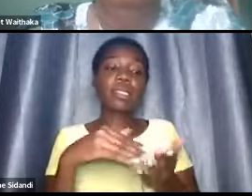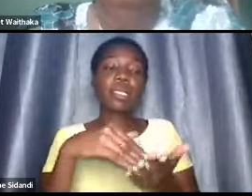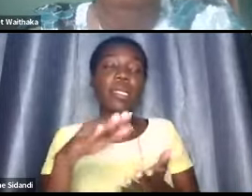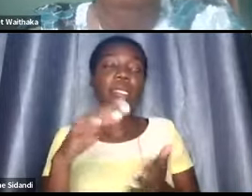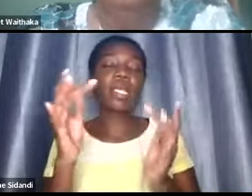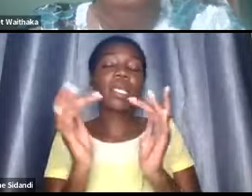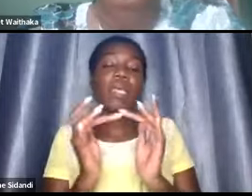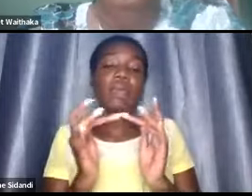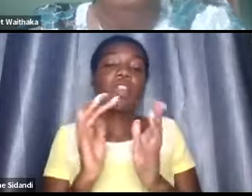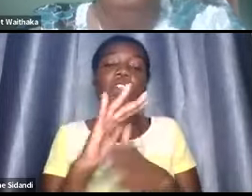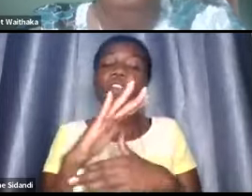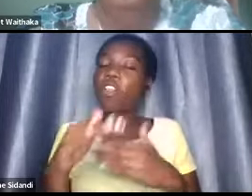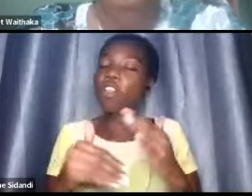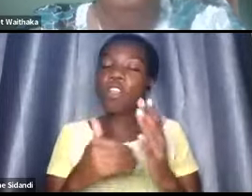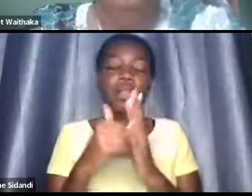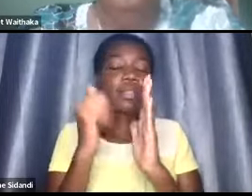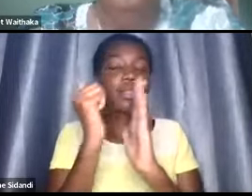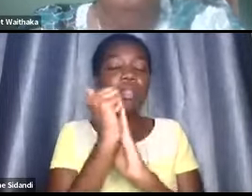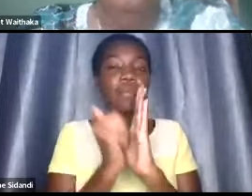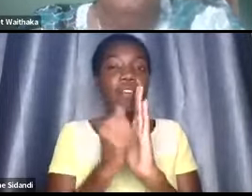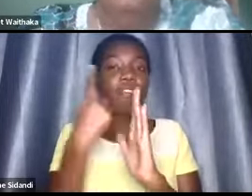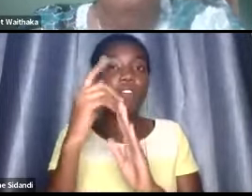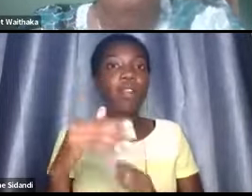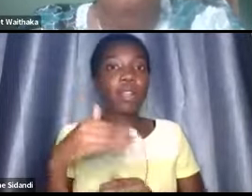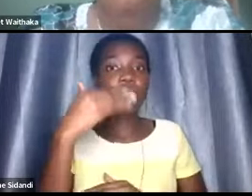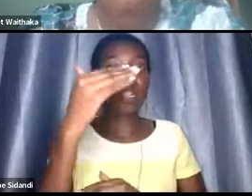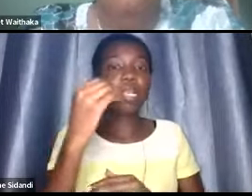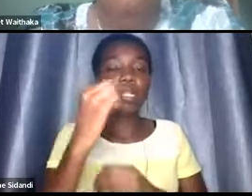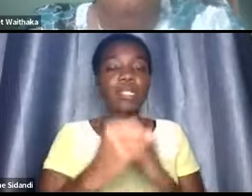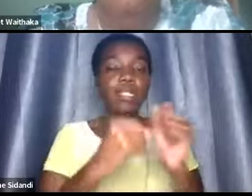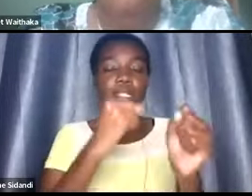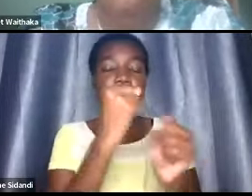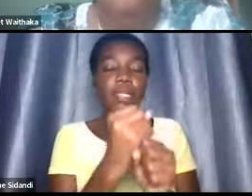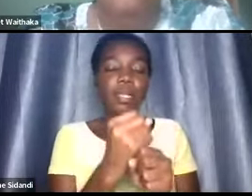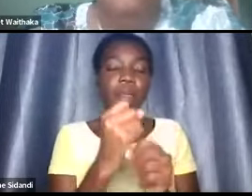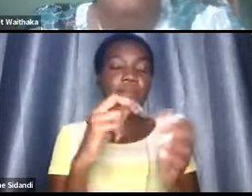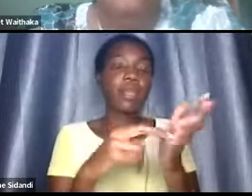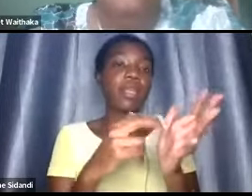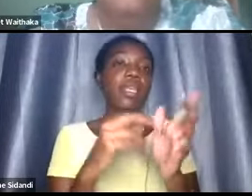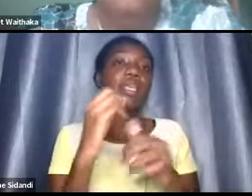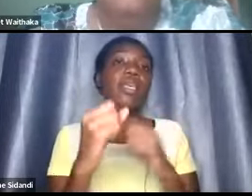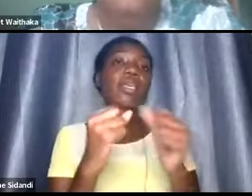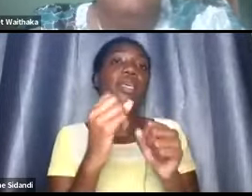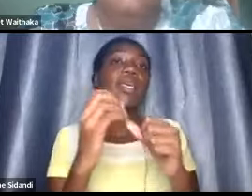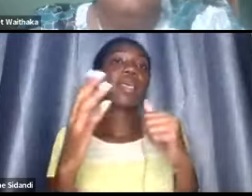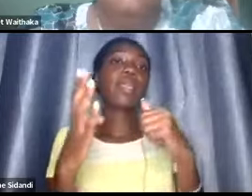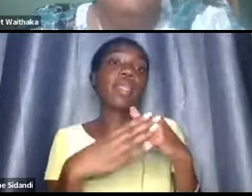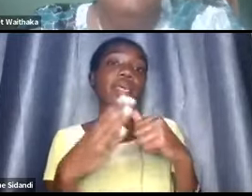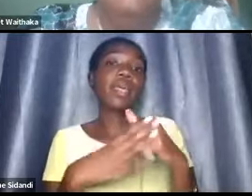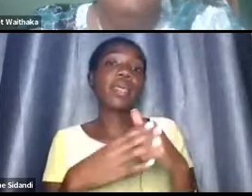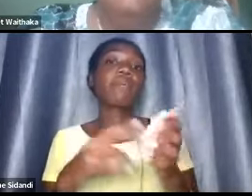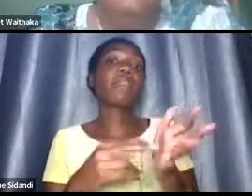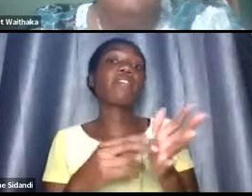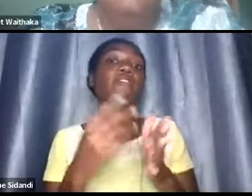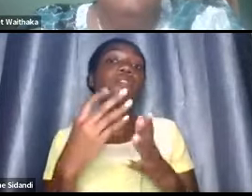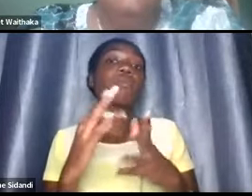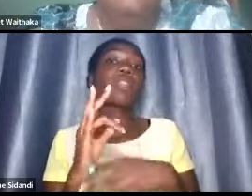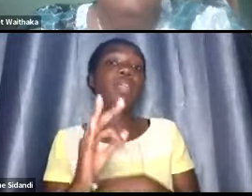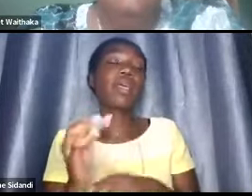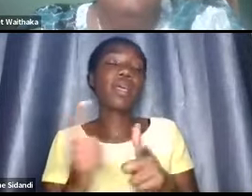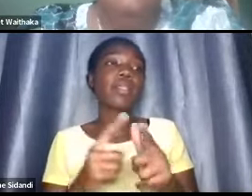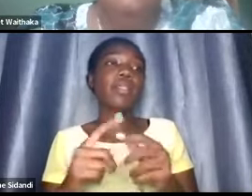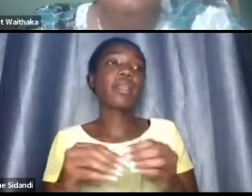all the subjects for the following year, which will be year 9, which is Form 3 on your side. Then they'll be given about 1 month or 2